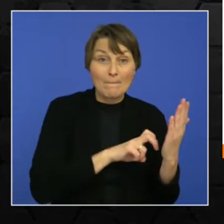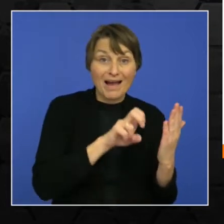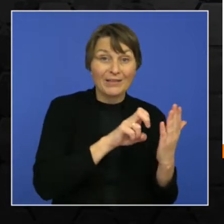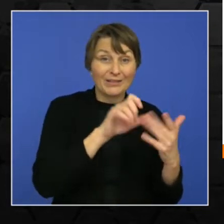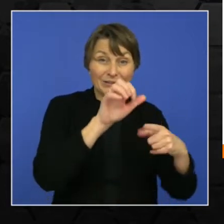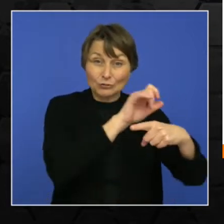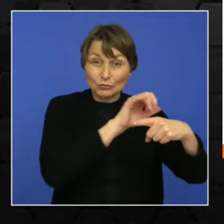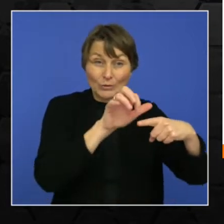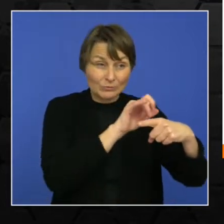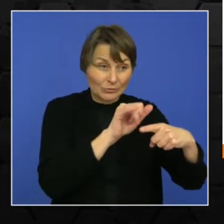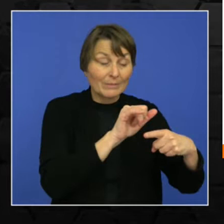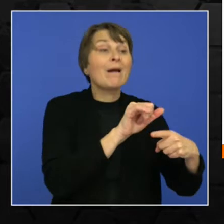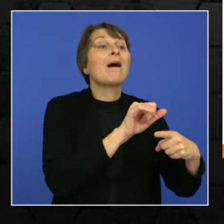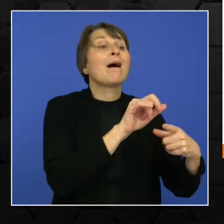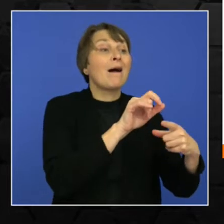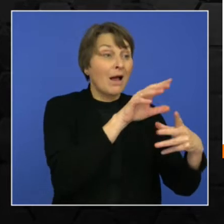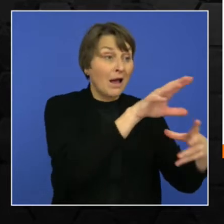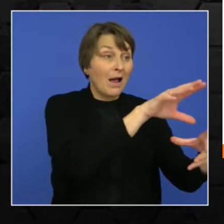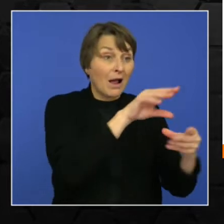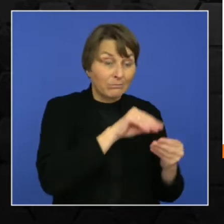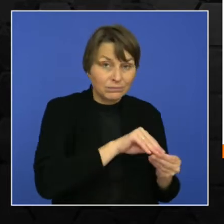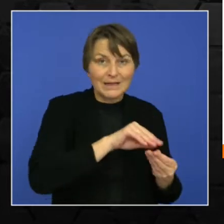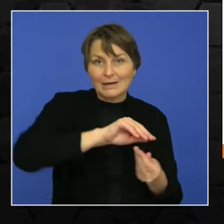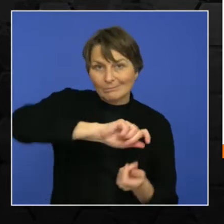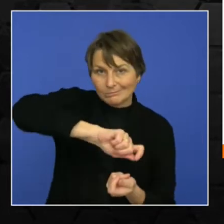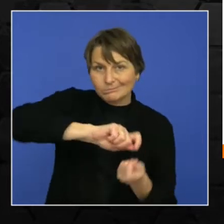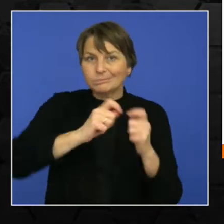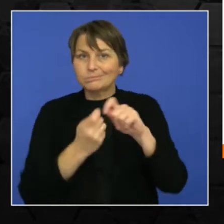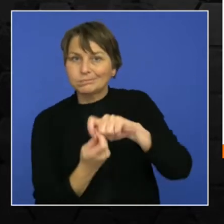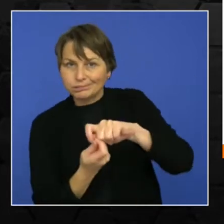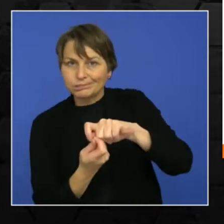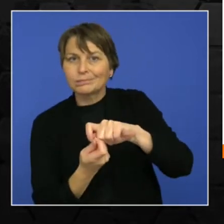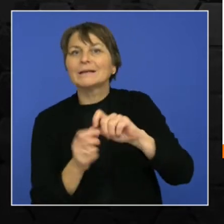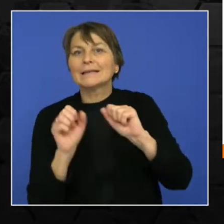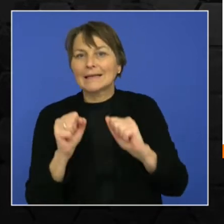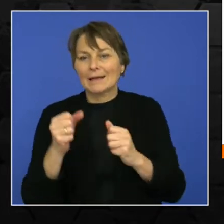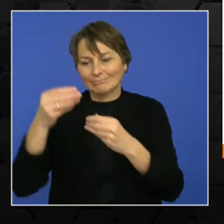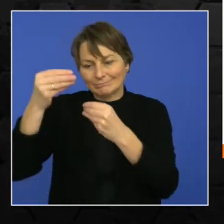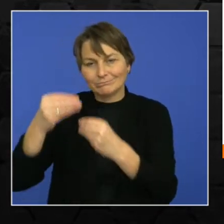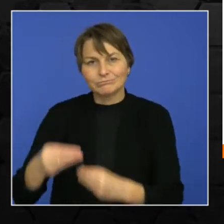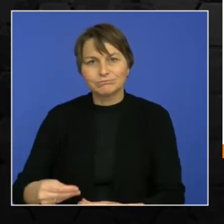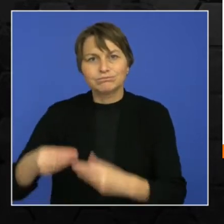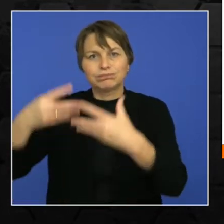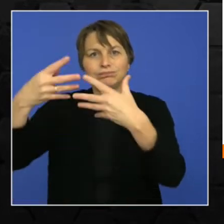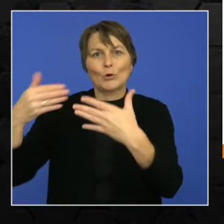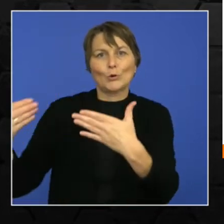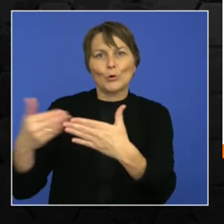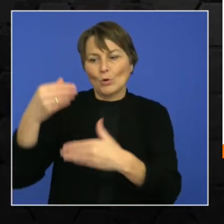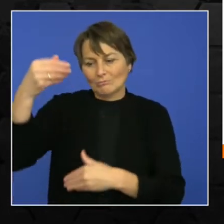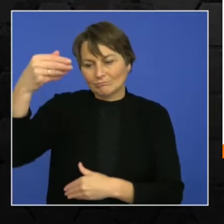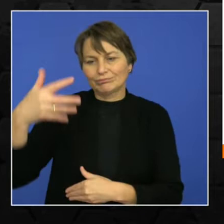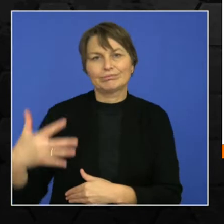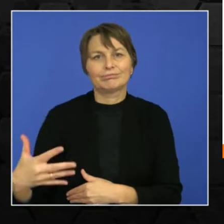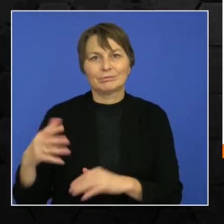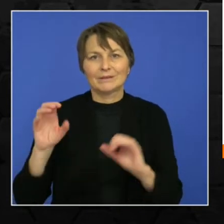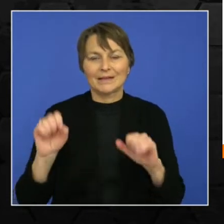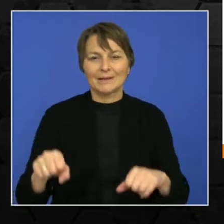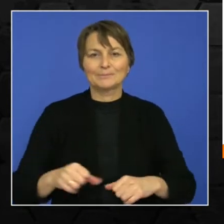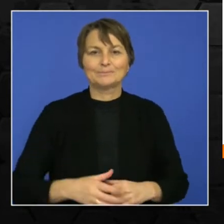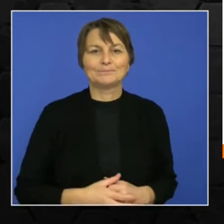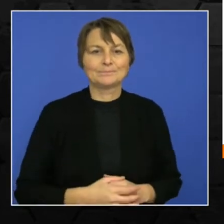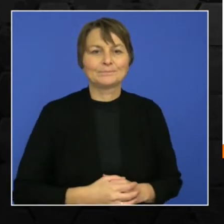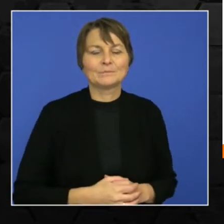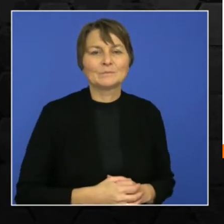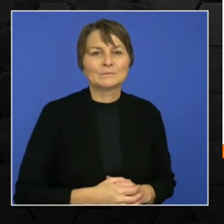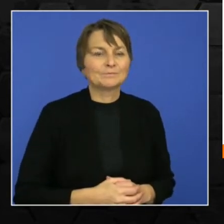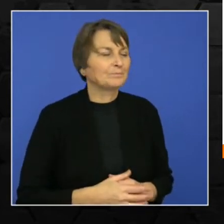training that model. So just convert it using TFJS converter. It's just a simple thing. I will ping all the resources in the end. Cool.